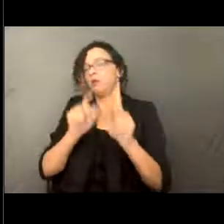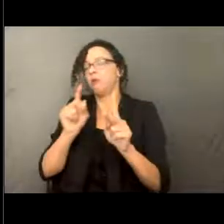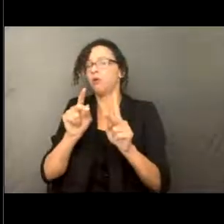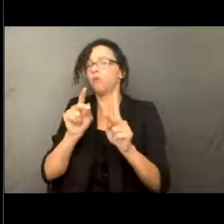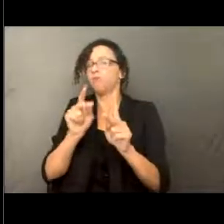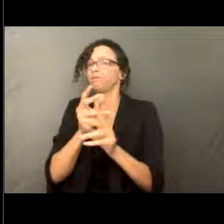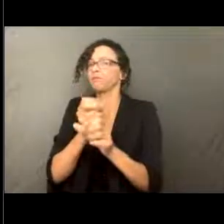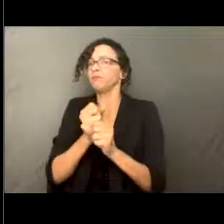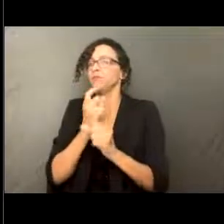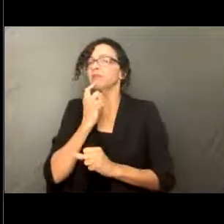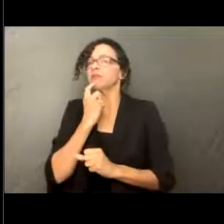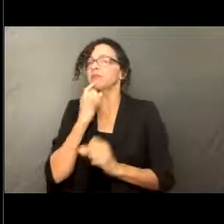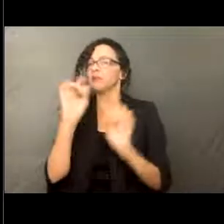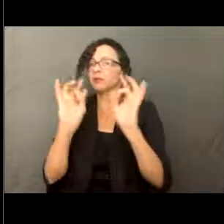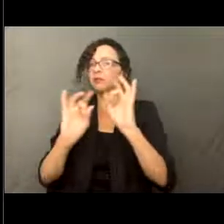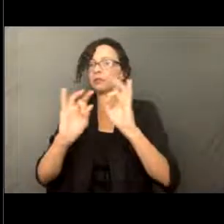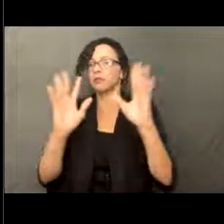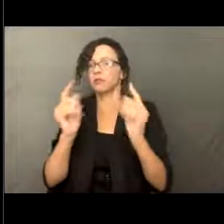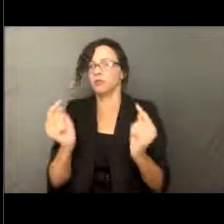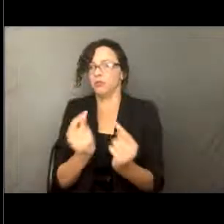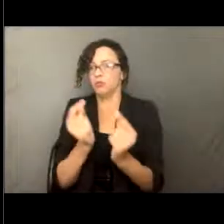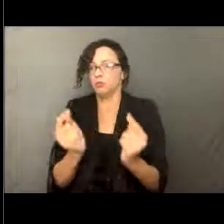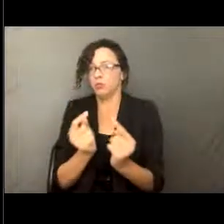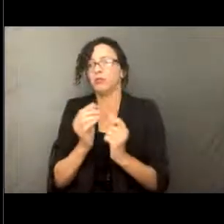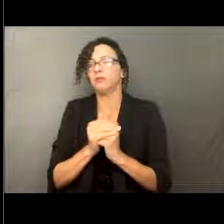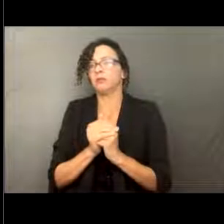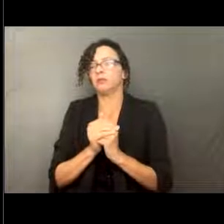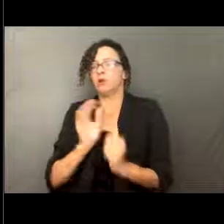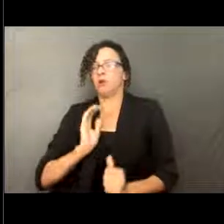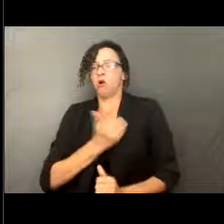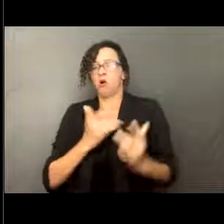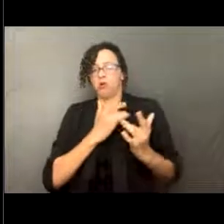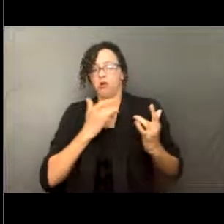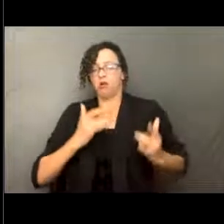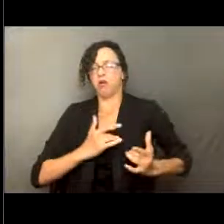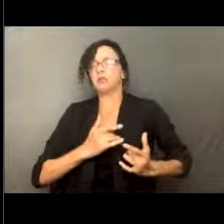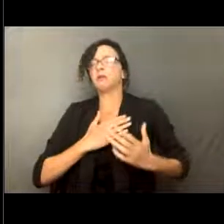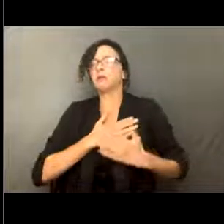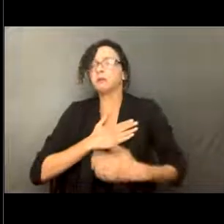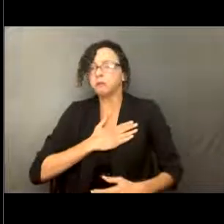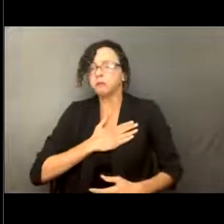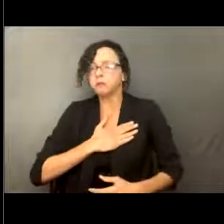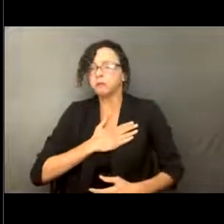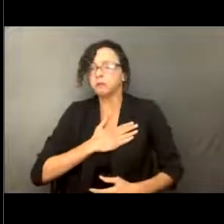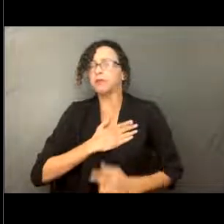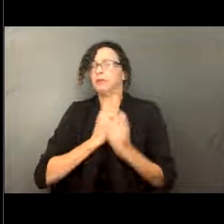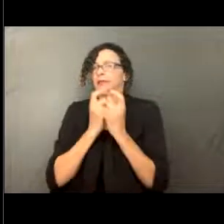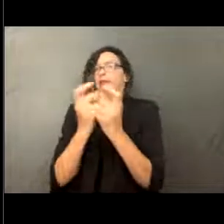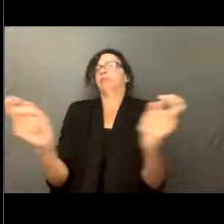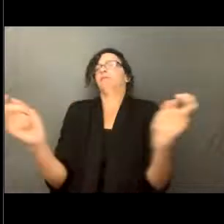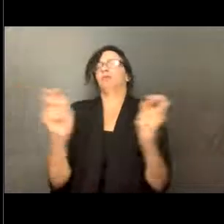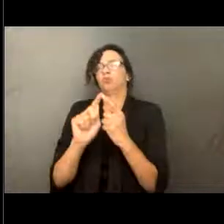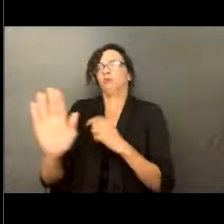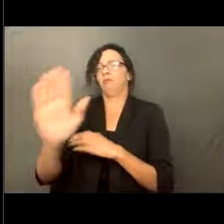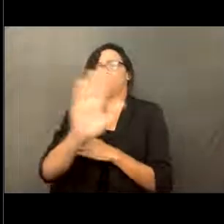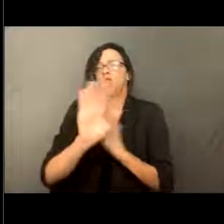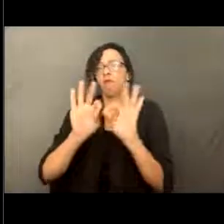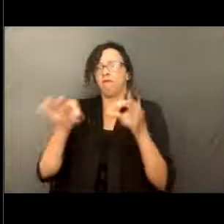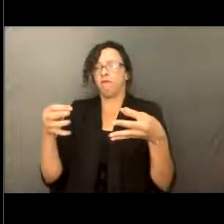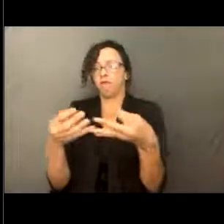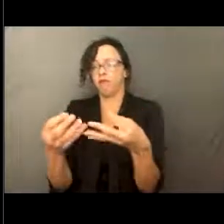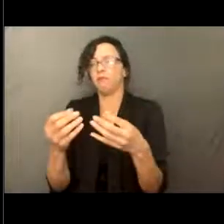Our hearts go out to their families, and I know it's been said that we don't want to have to provide